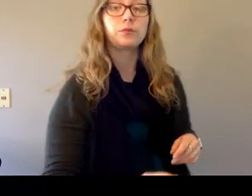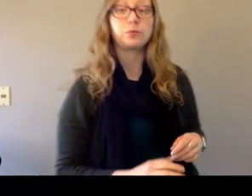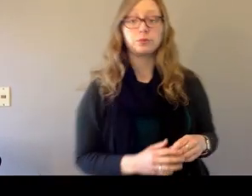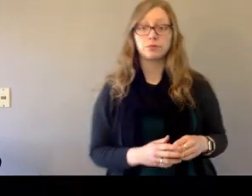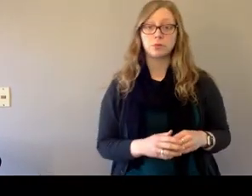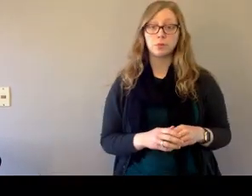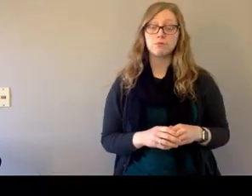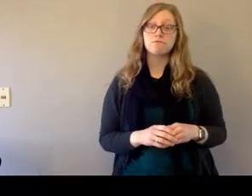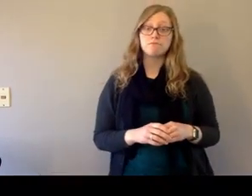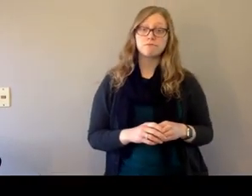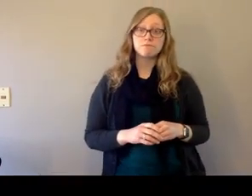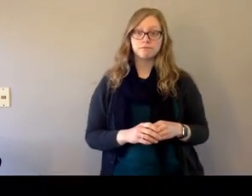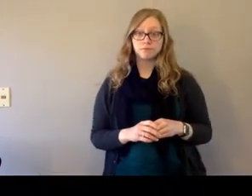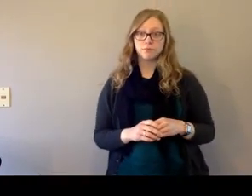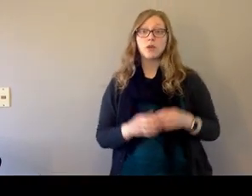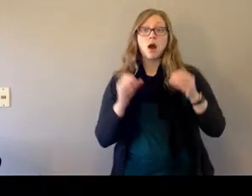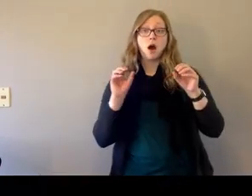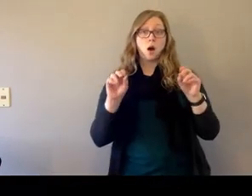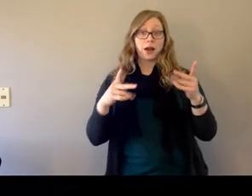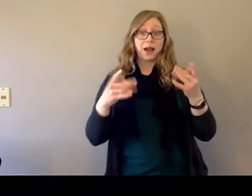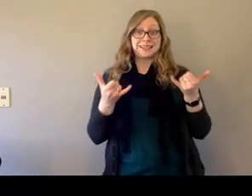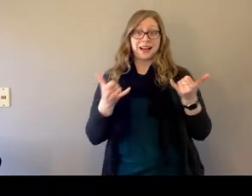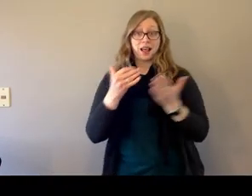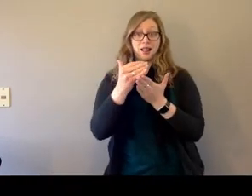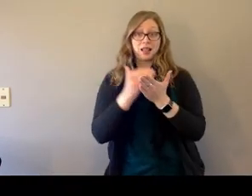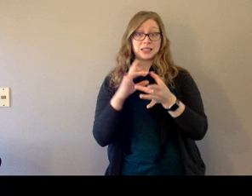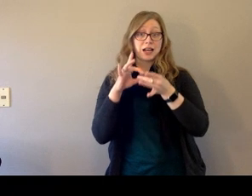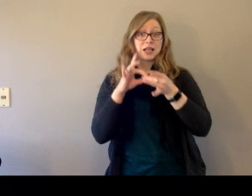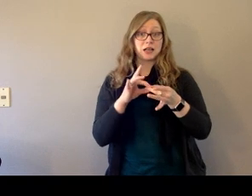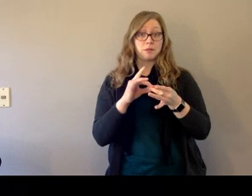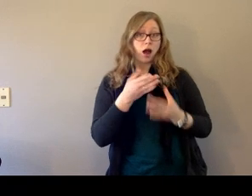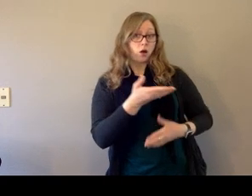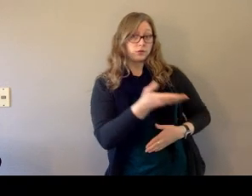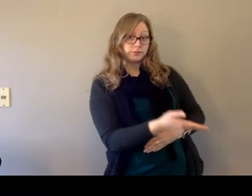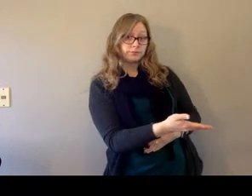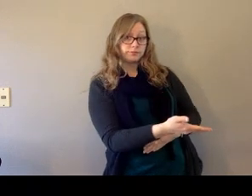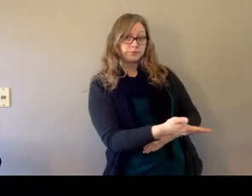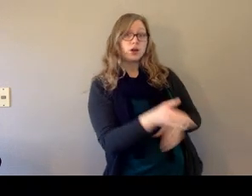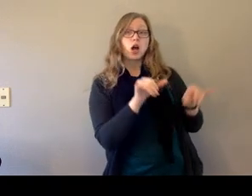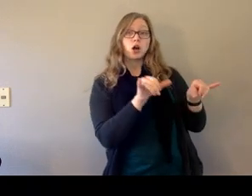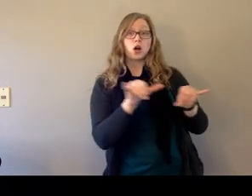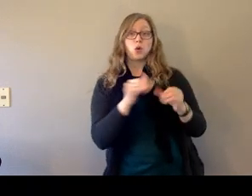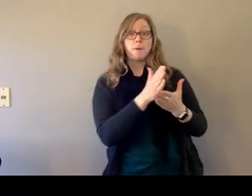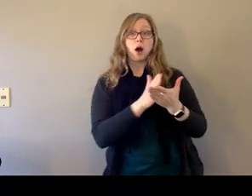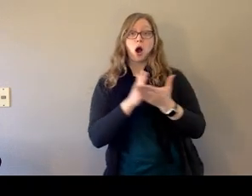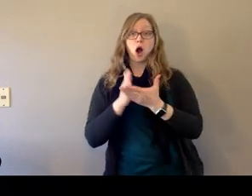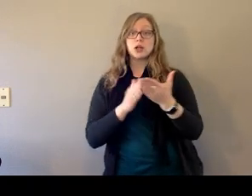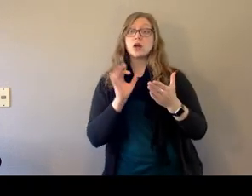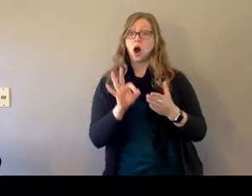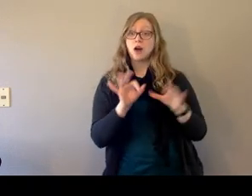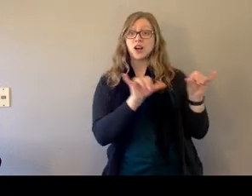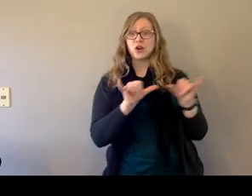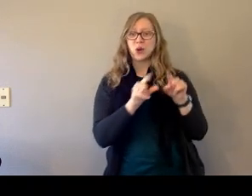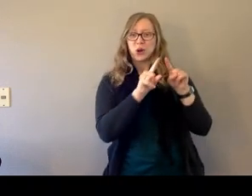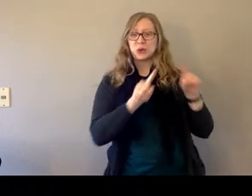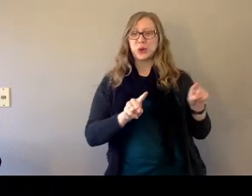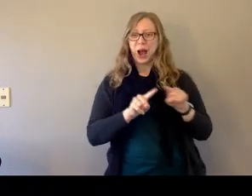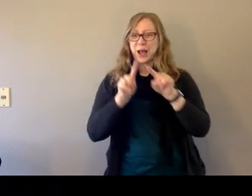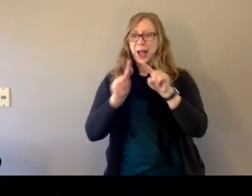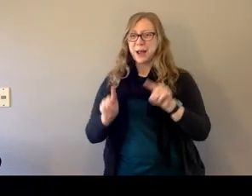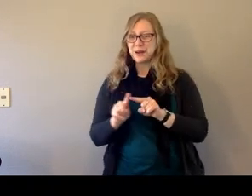Okay, so today's lesson is all about congruent parts of congruent triangles are congruent. And we shorten that